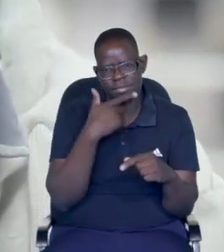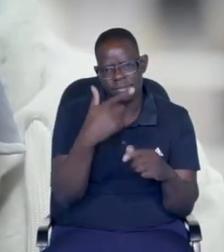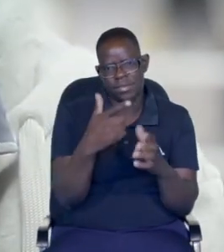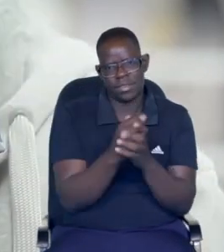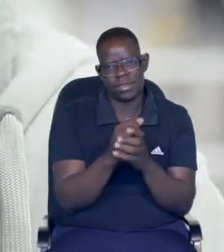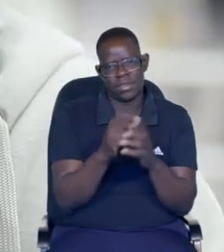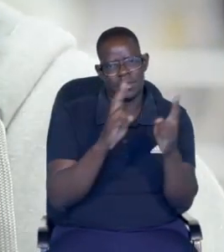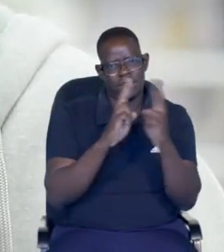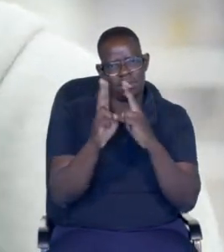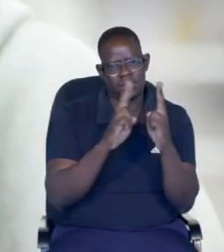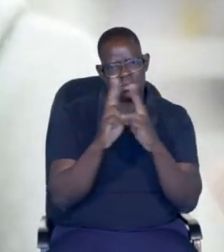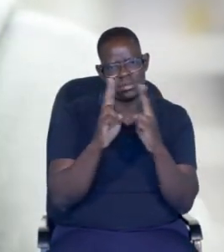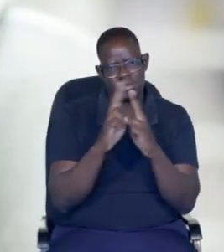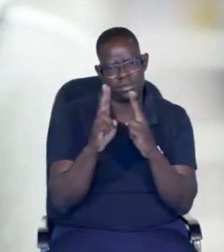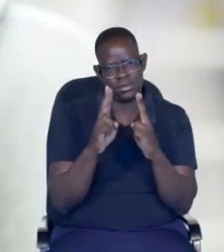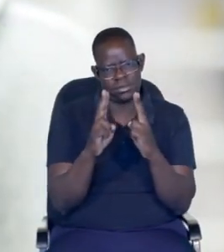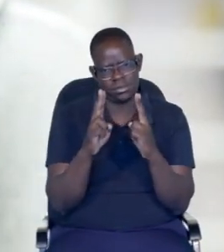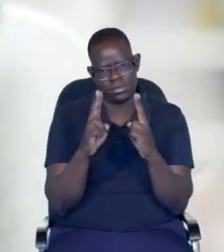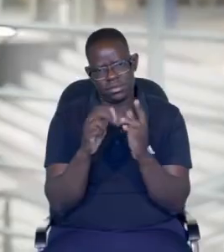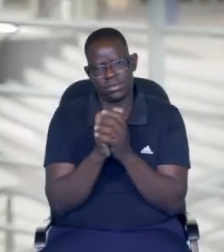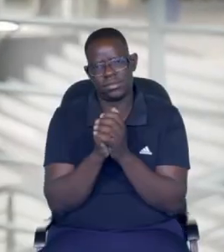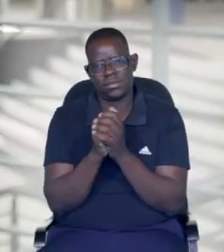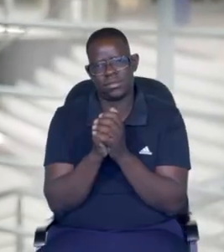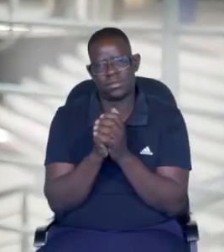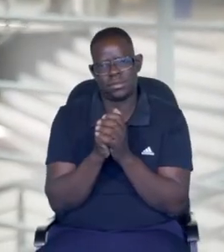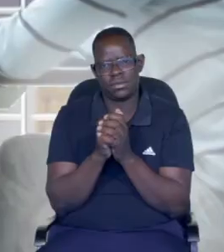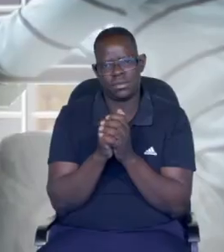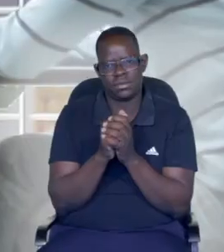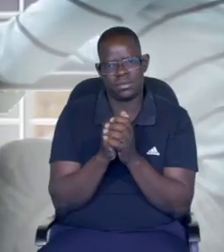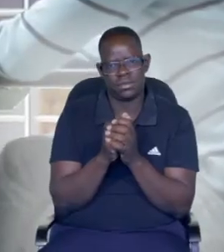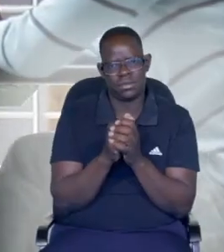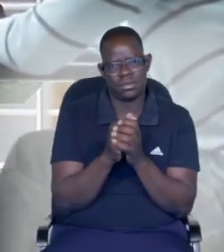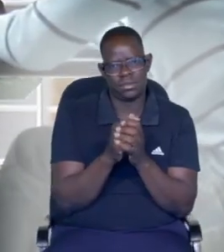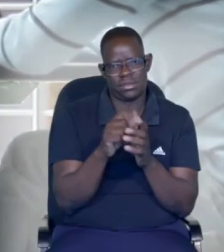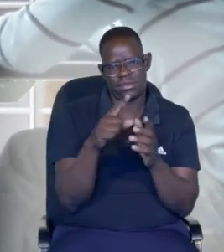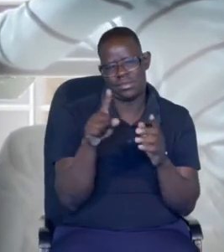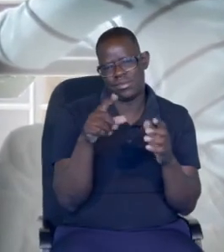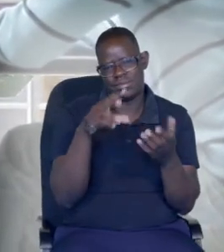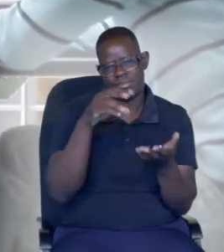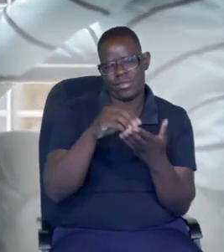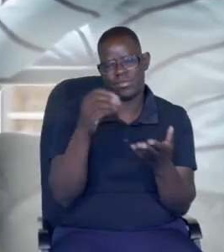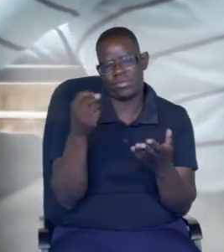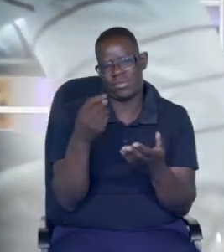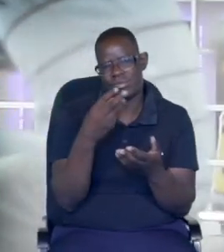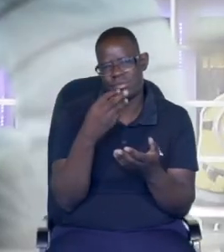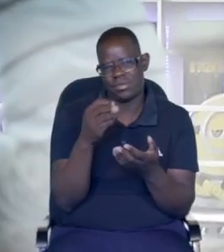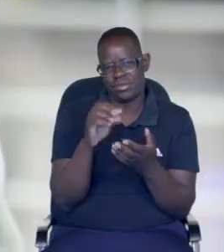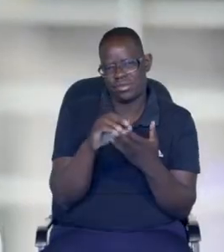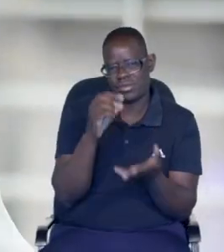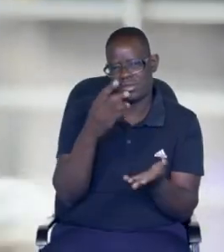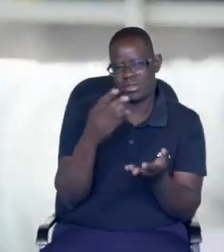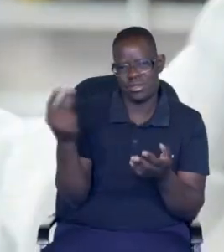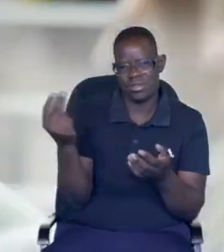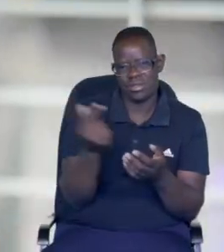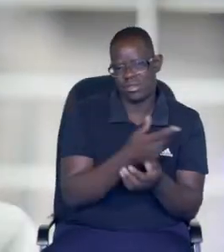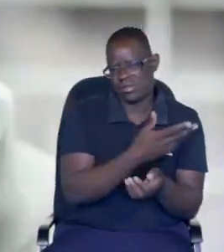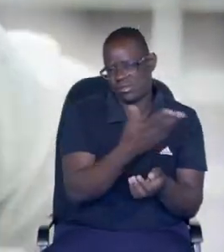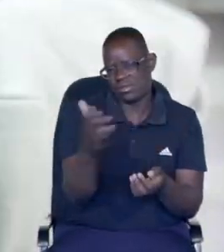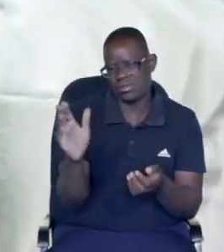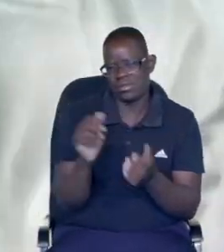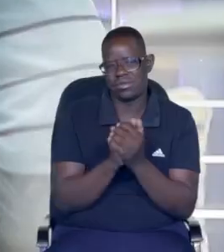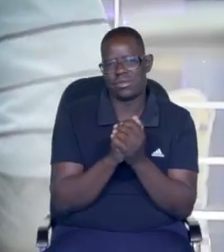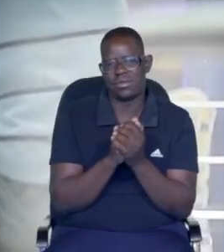patience, the discussion has brought me a lot more clarity. It's going to cost you a box of popcorn. Sure, I'll buy for all